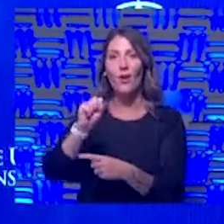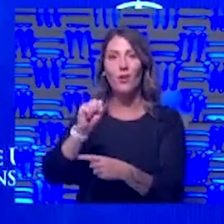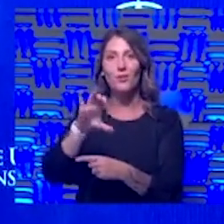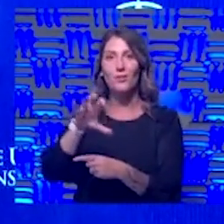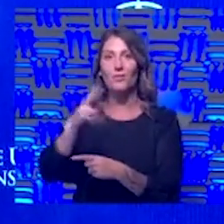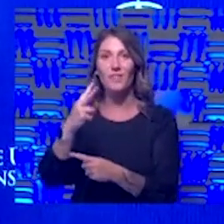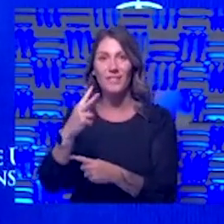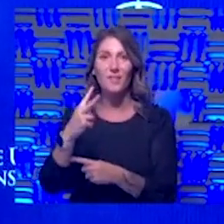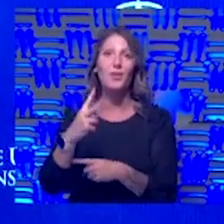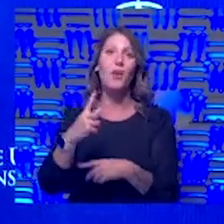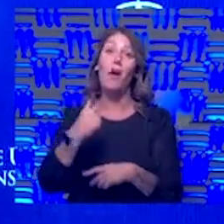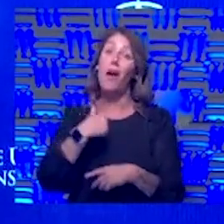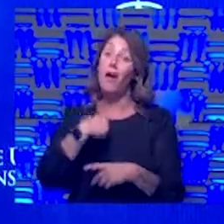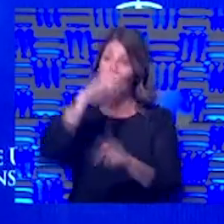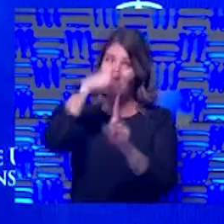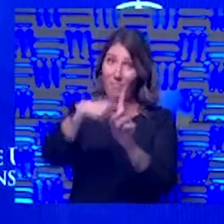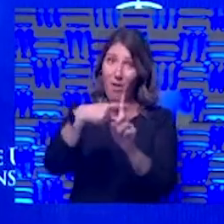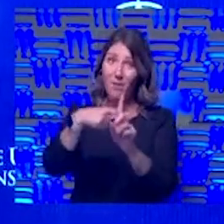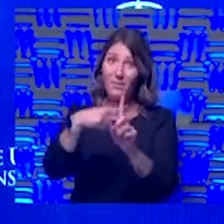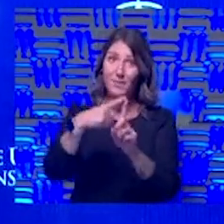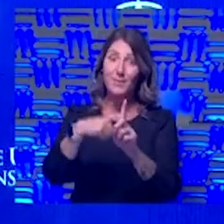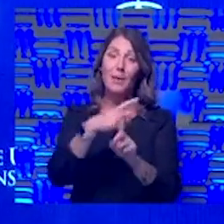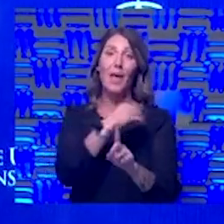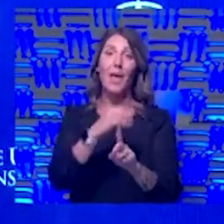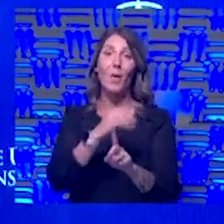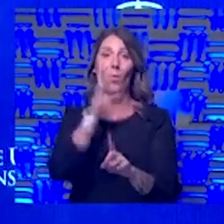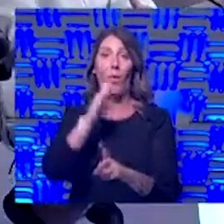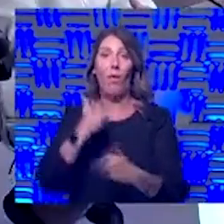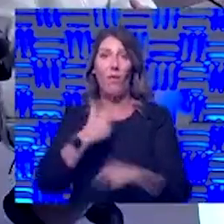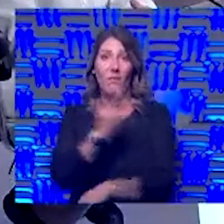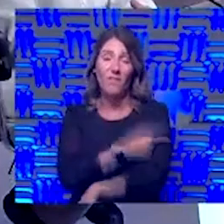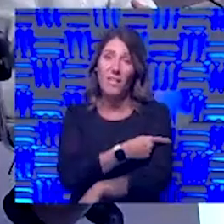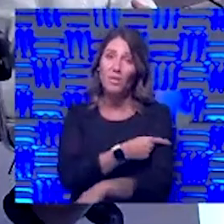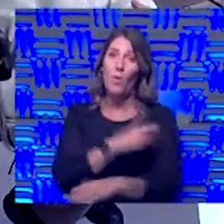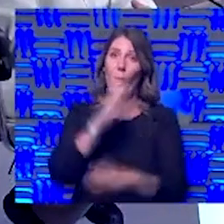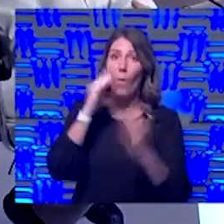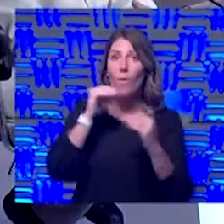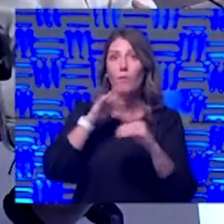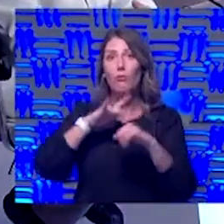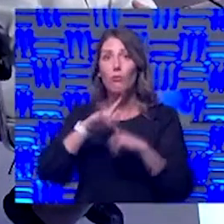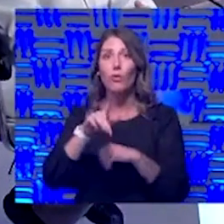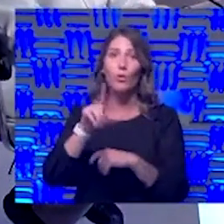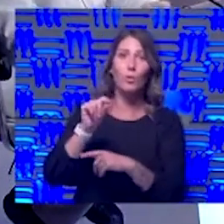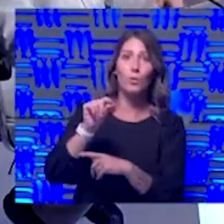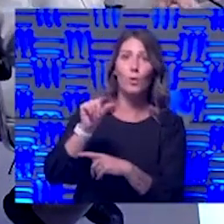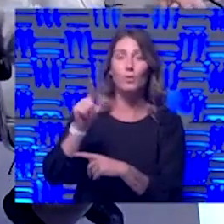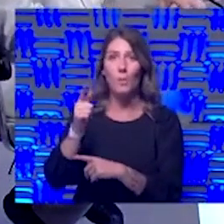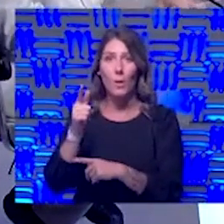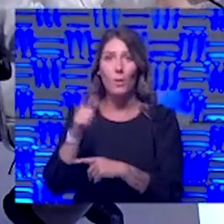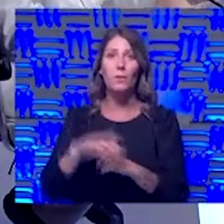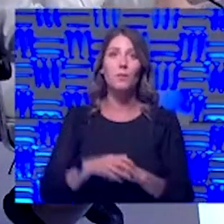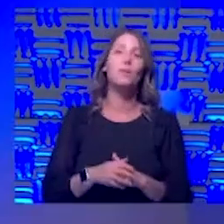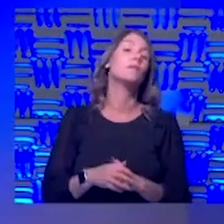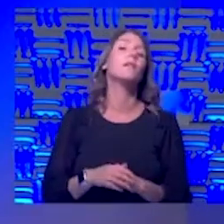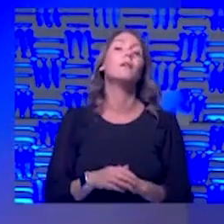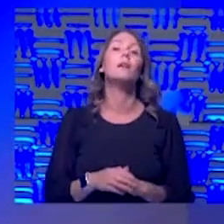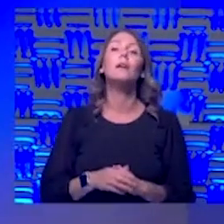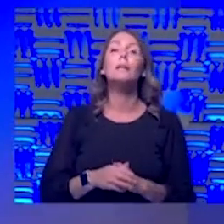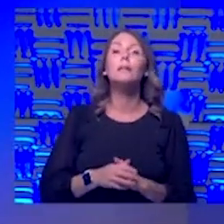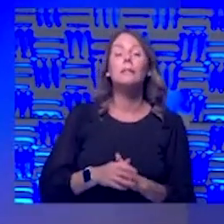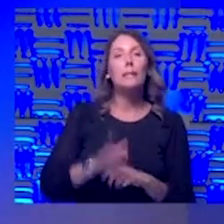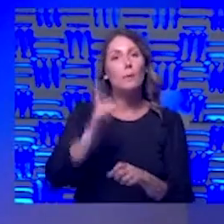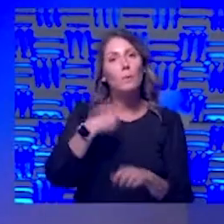believe we're going to have vaccination by early 2021. We're continuing to work. I know some of that work is